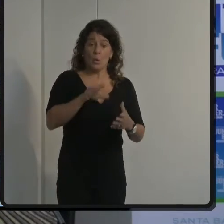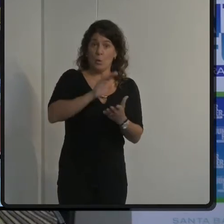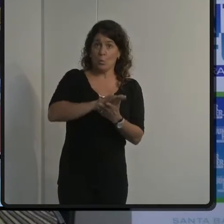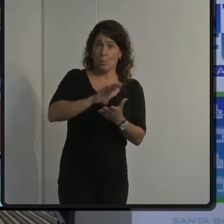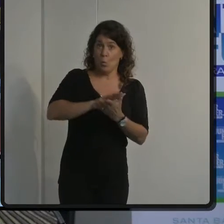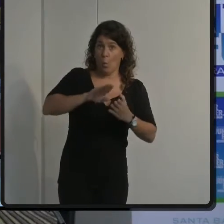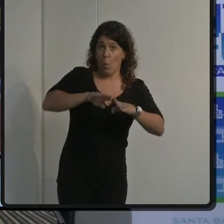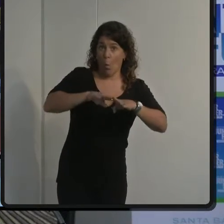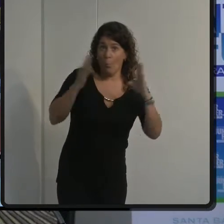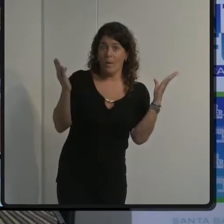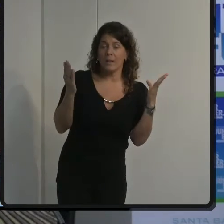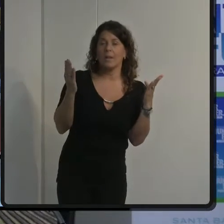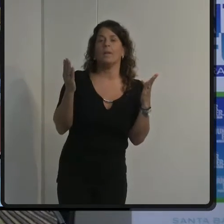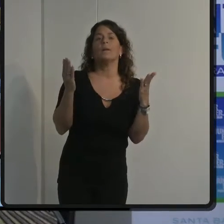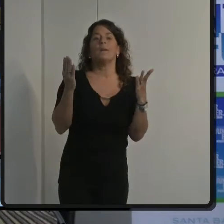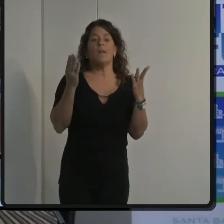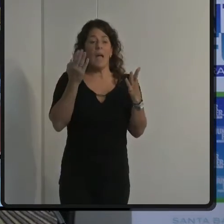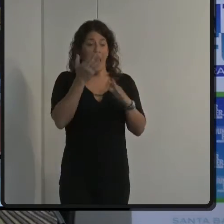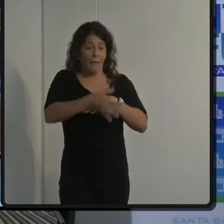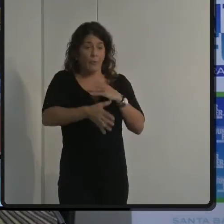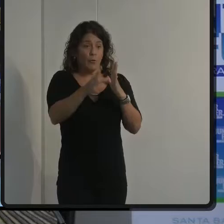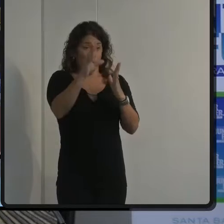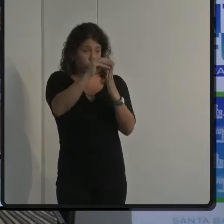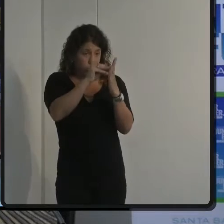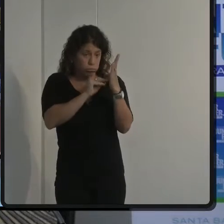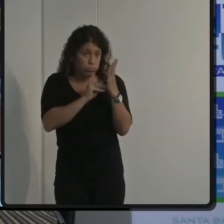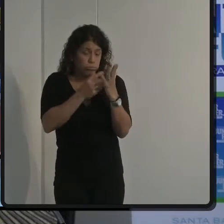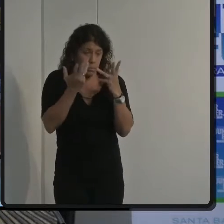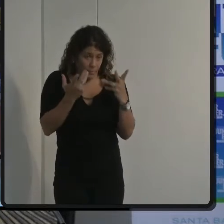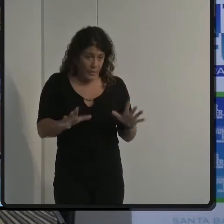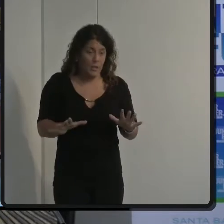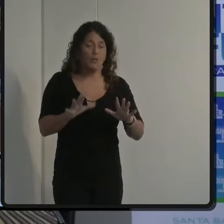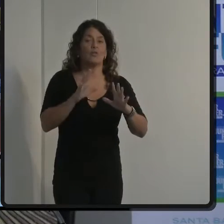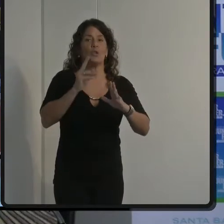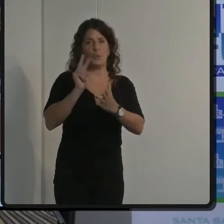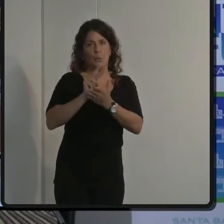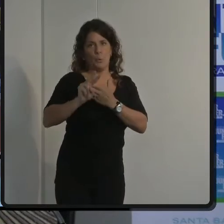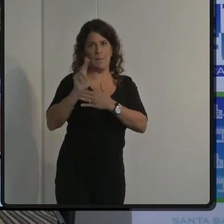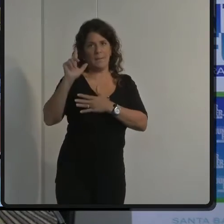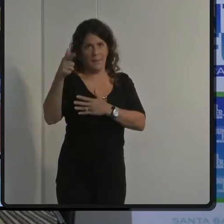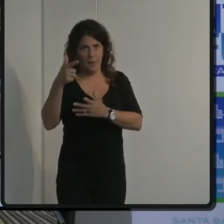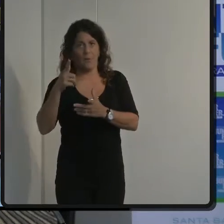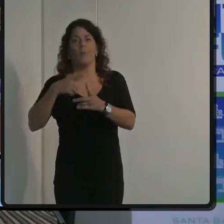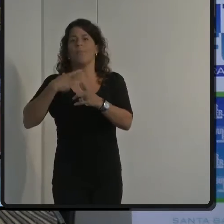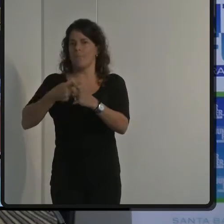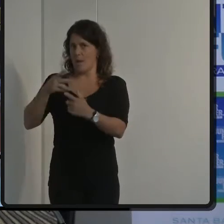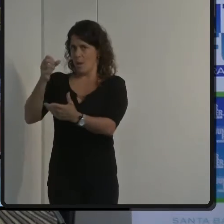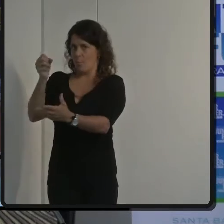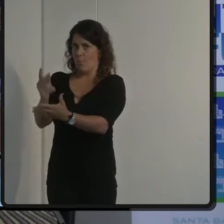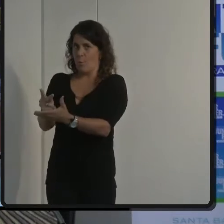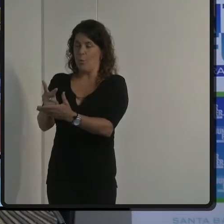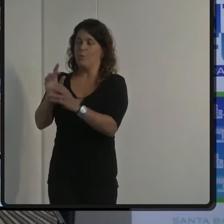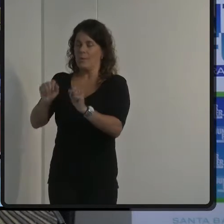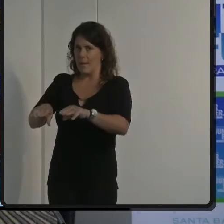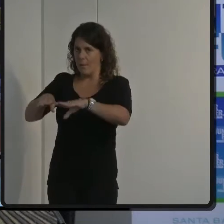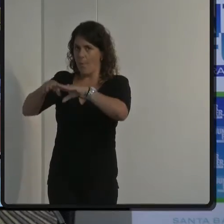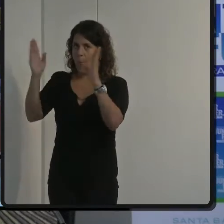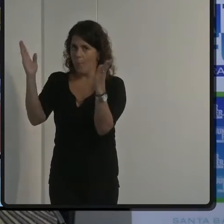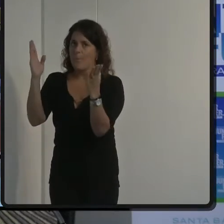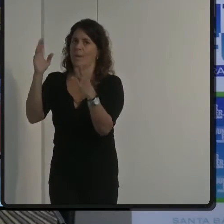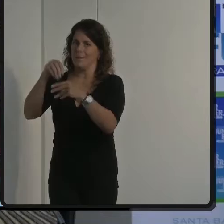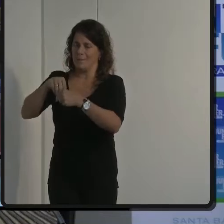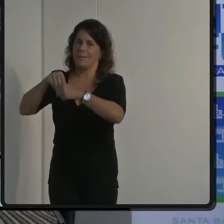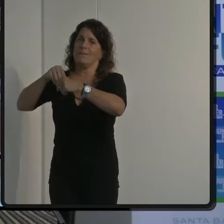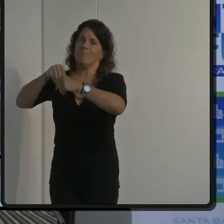is 2 weeks after receipt of the complete application form. The reason for that is that we have to verify all the information and